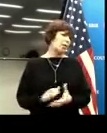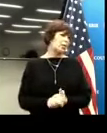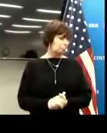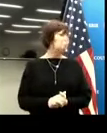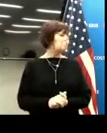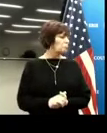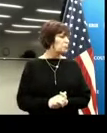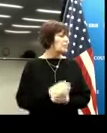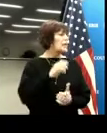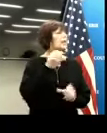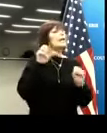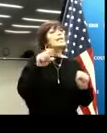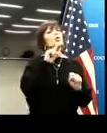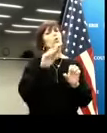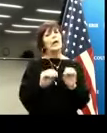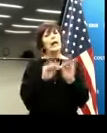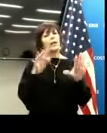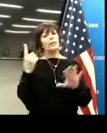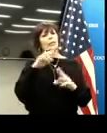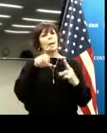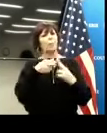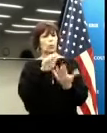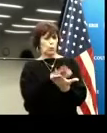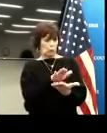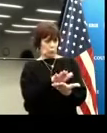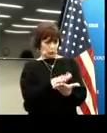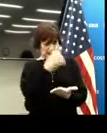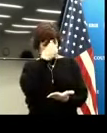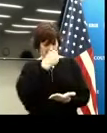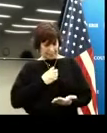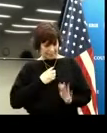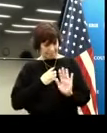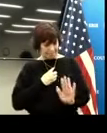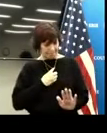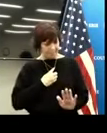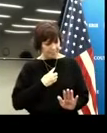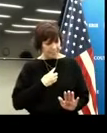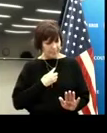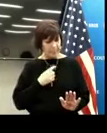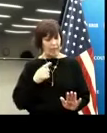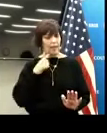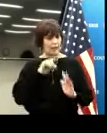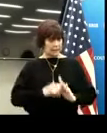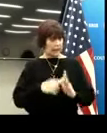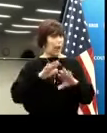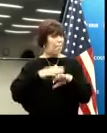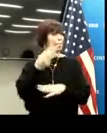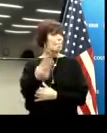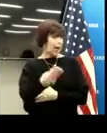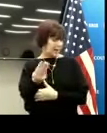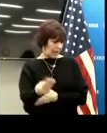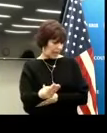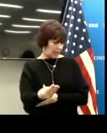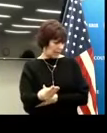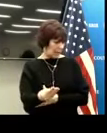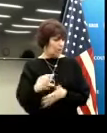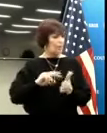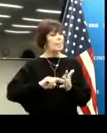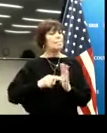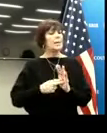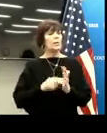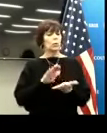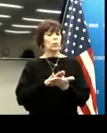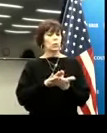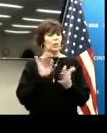Fair enough. Can you clarify something on schools also for me? So it takes effect on Monday, so I take that to mean that schools can